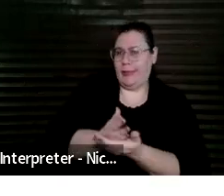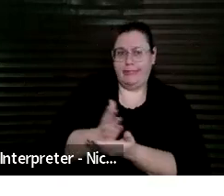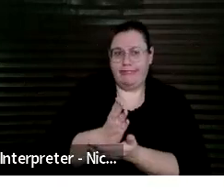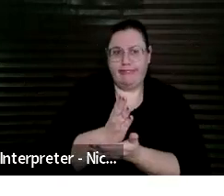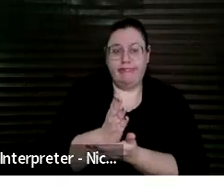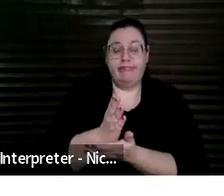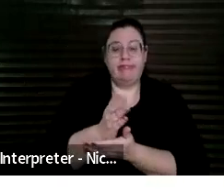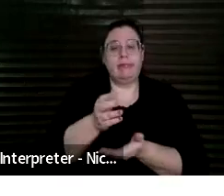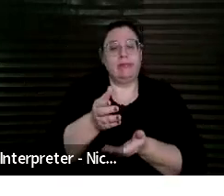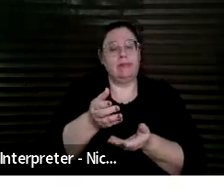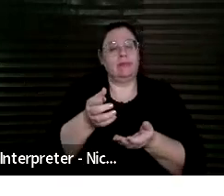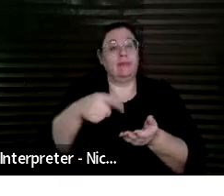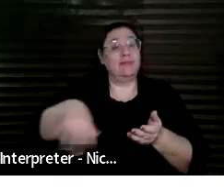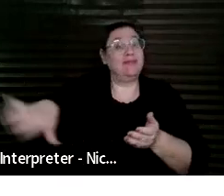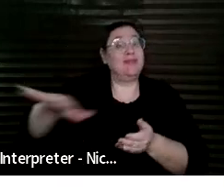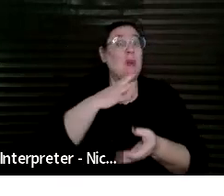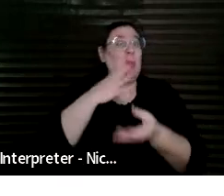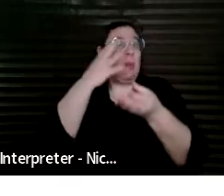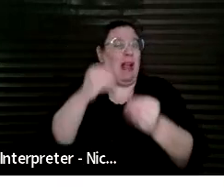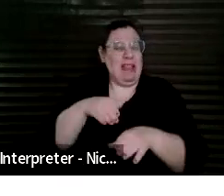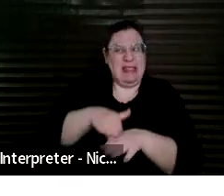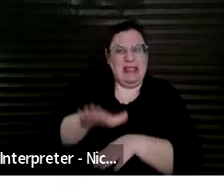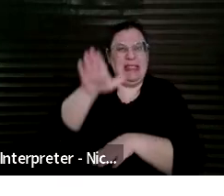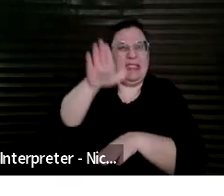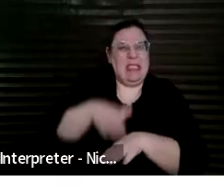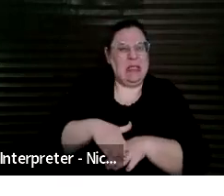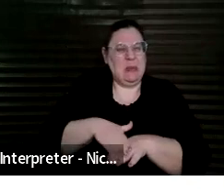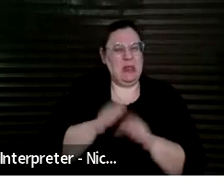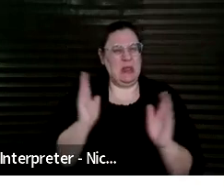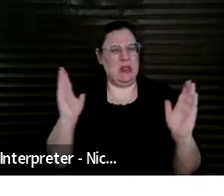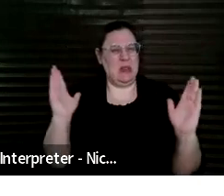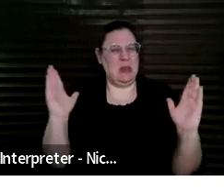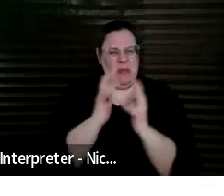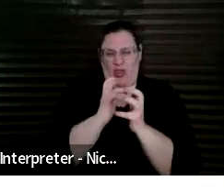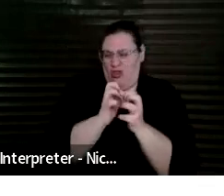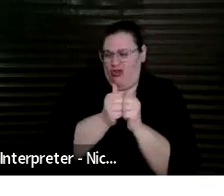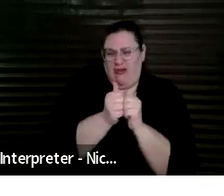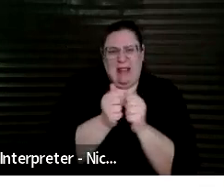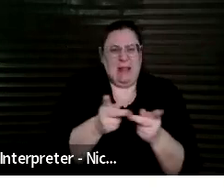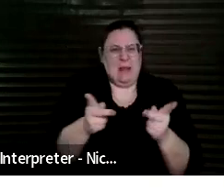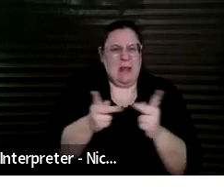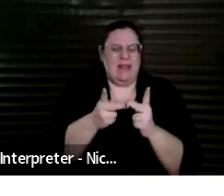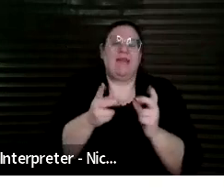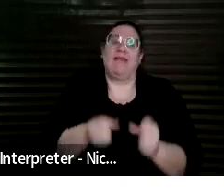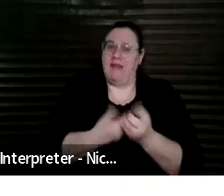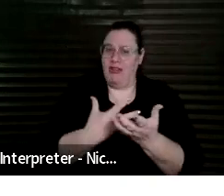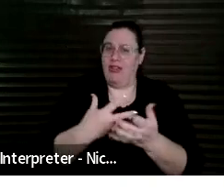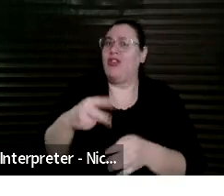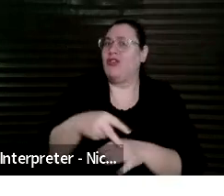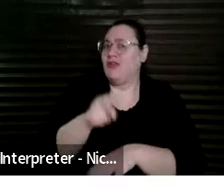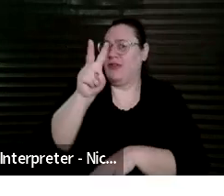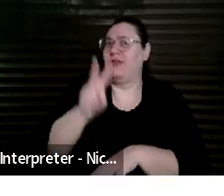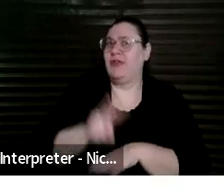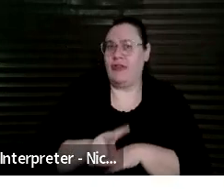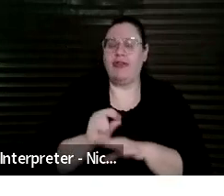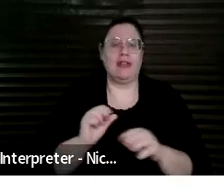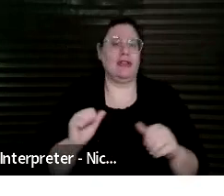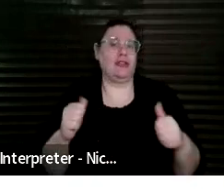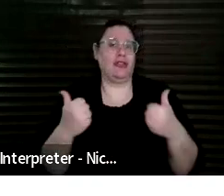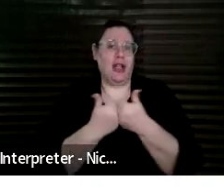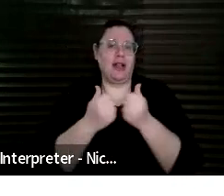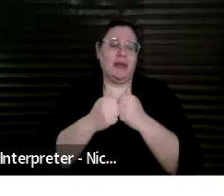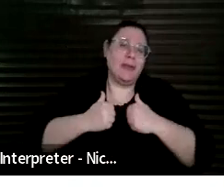Wet, slippery surfaces in a small, cramped space can lead to falls and challenges with